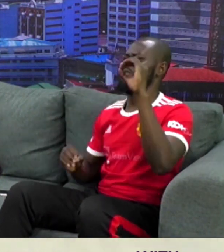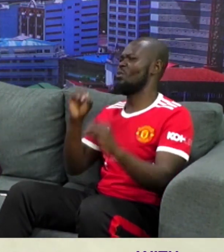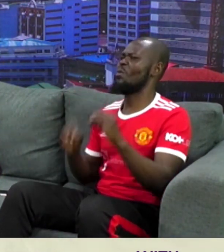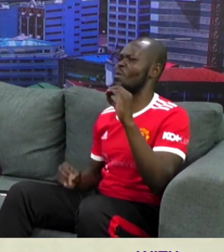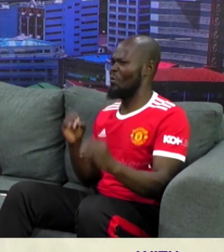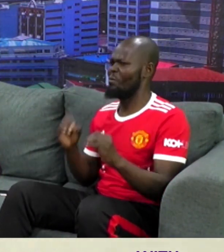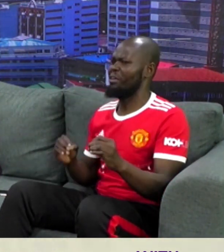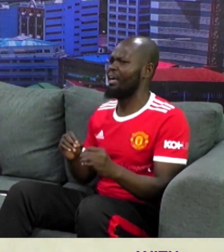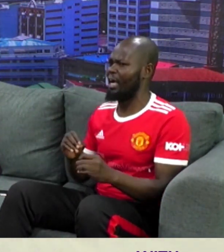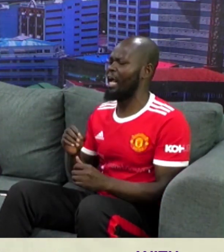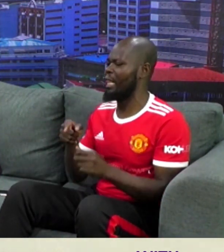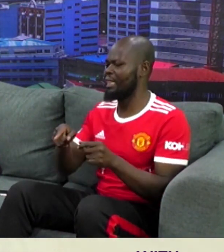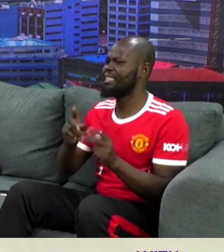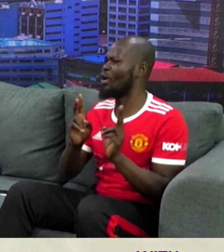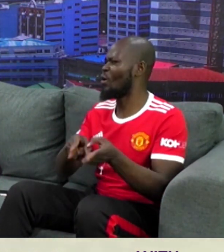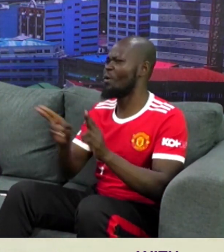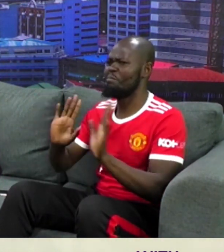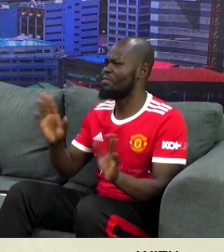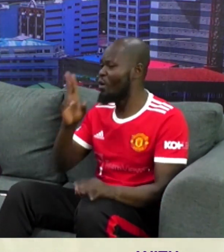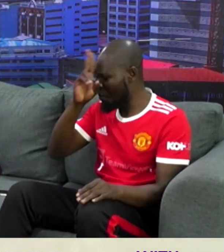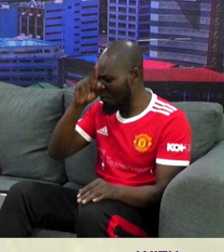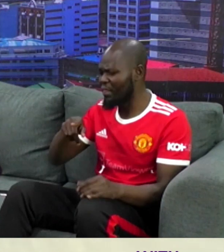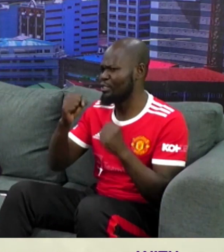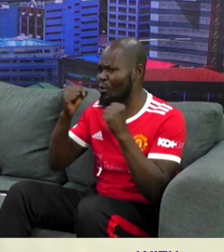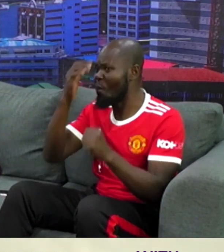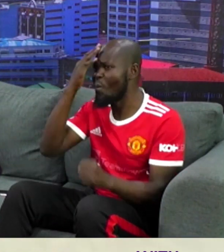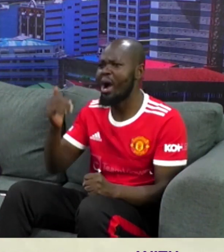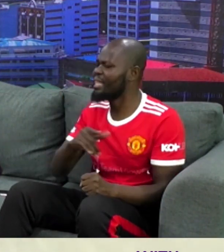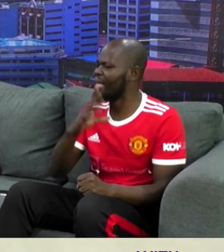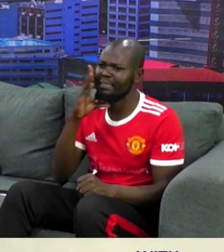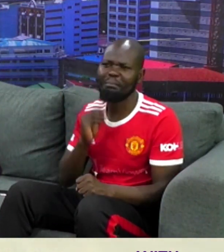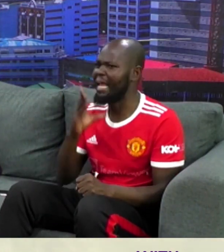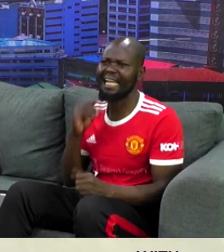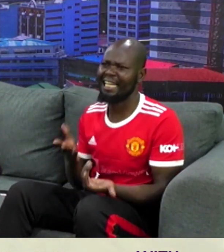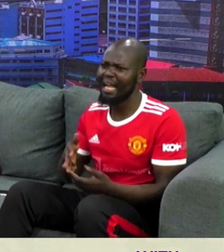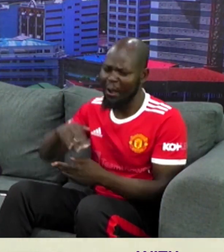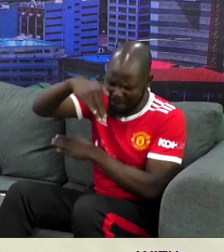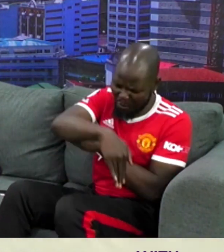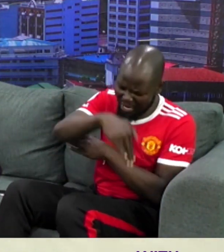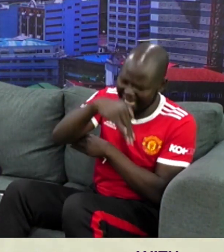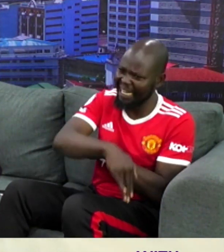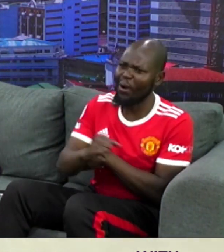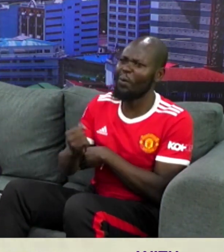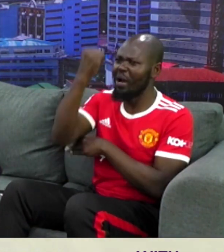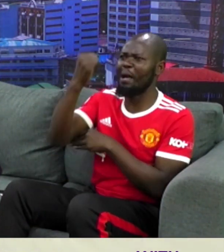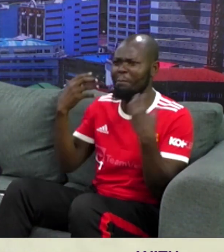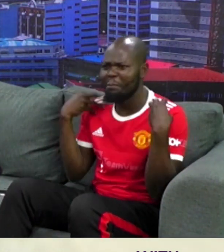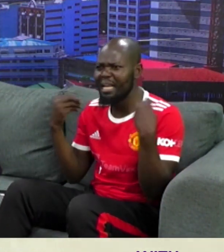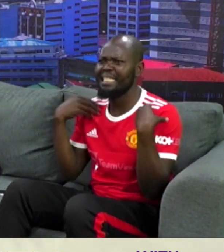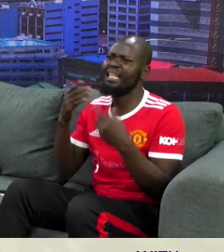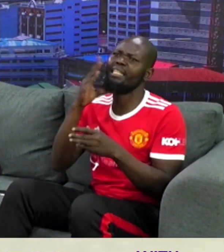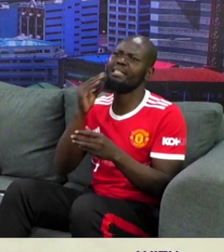is a strong team. Right. As you saw the last tournament, the last game that they played against Gor Mahia, it went